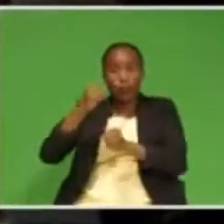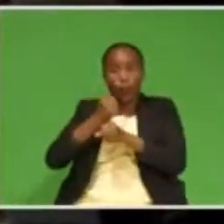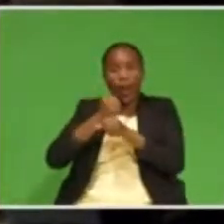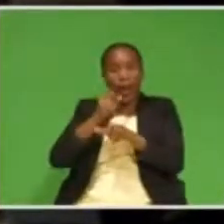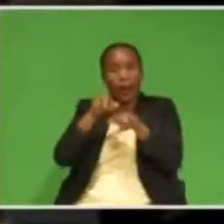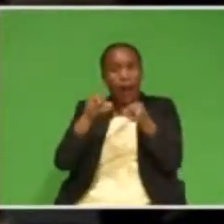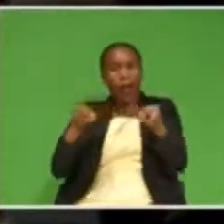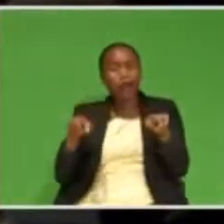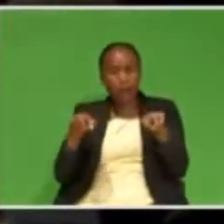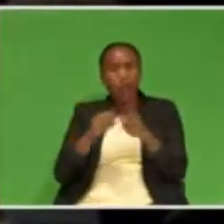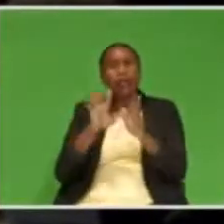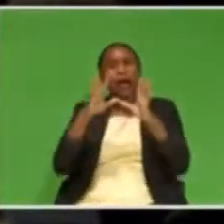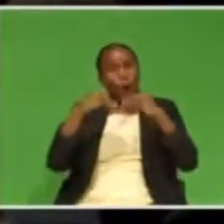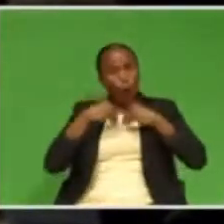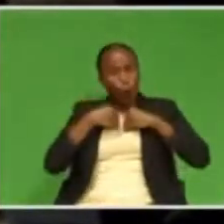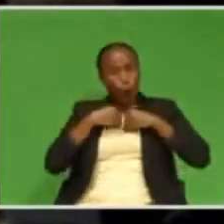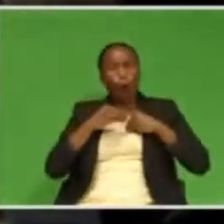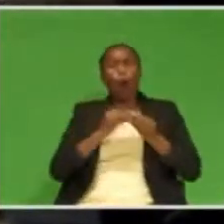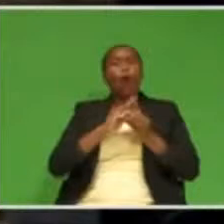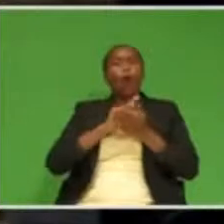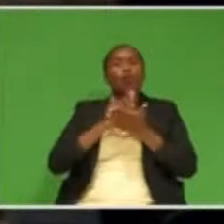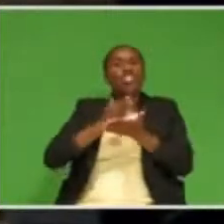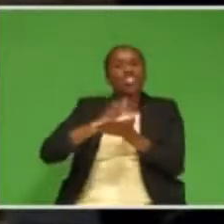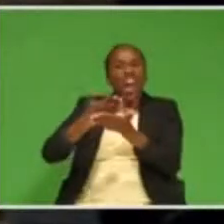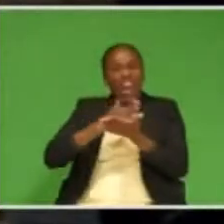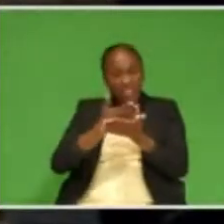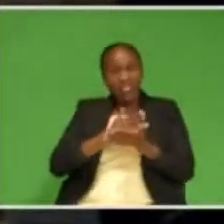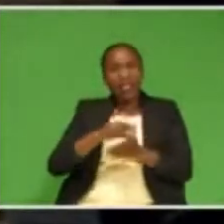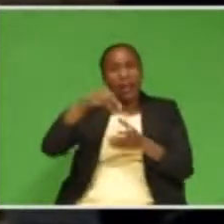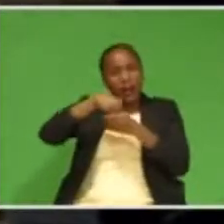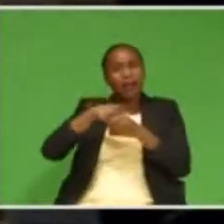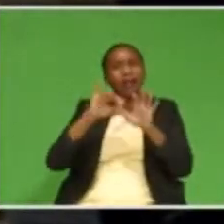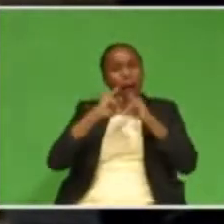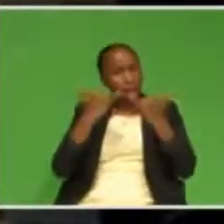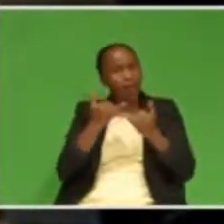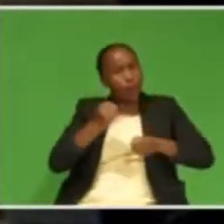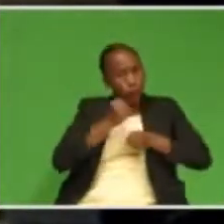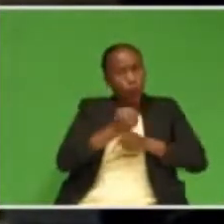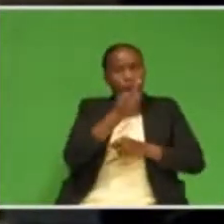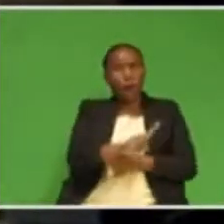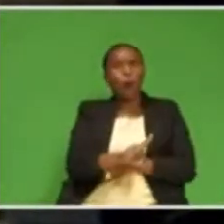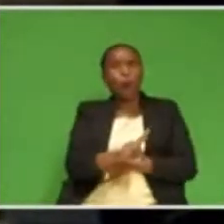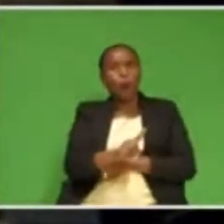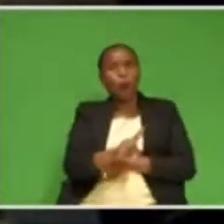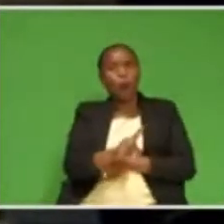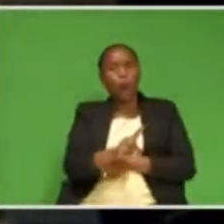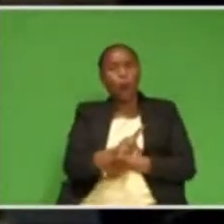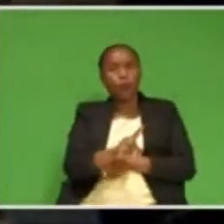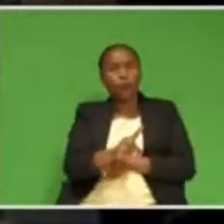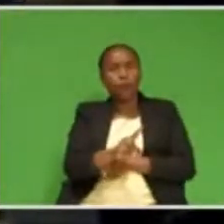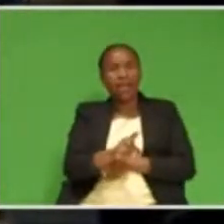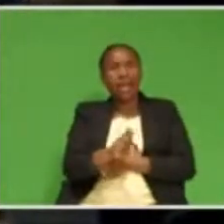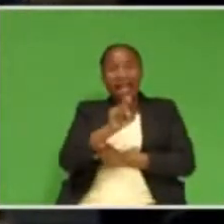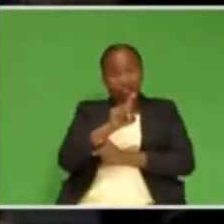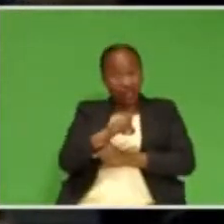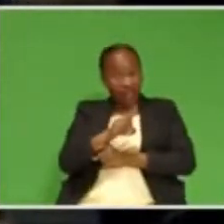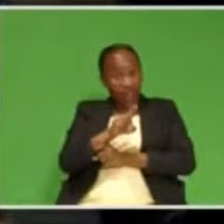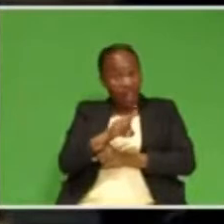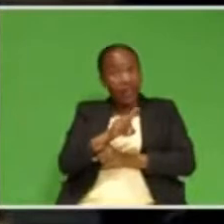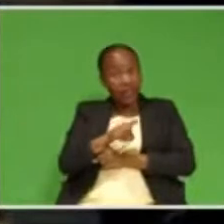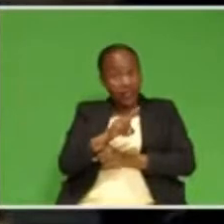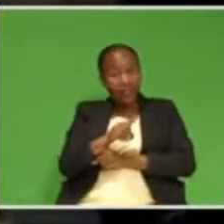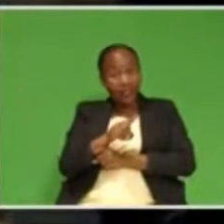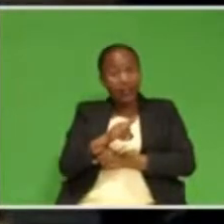who own shares in the companies or firms that they work for. And this has been at